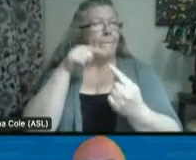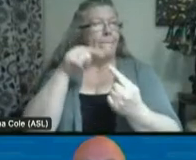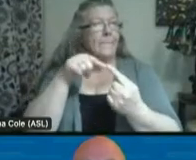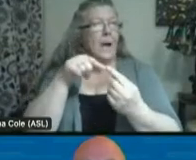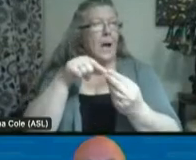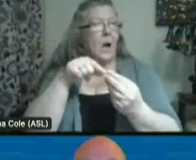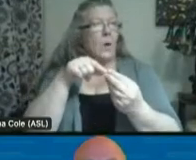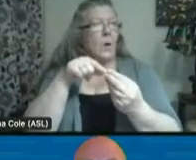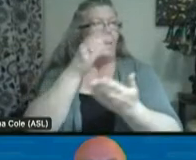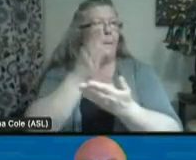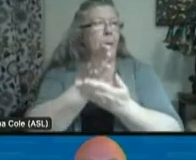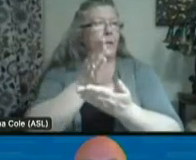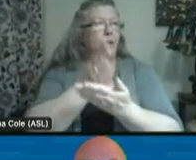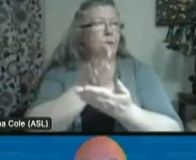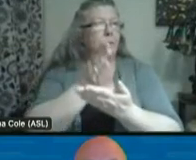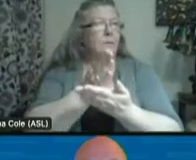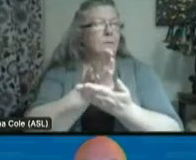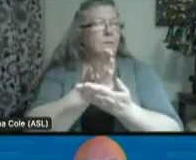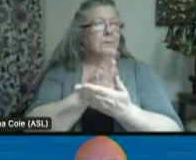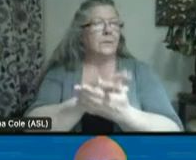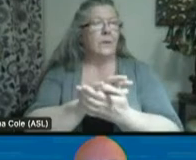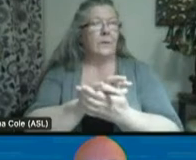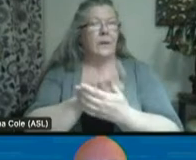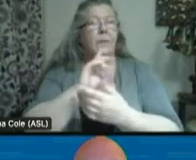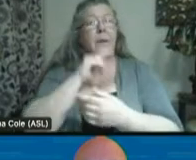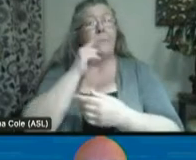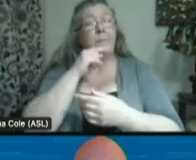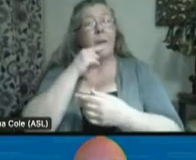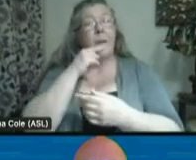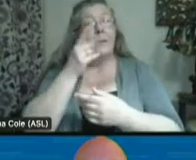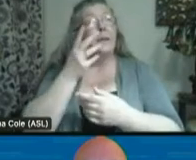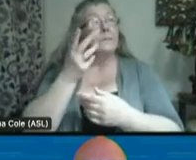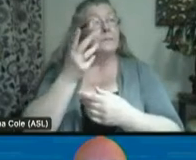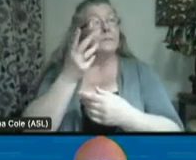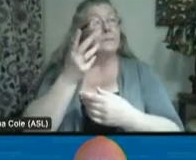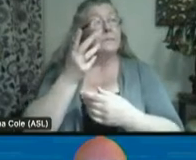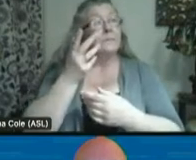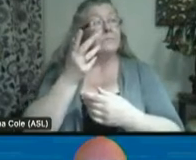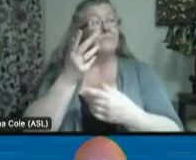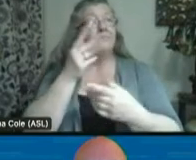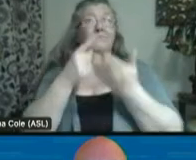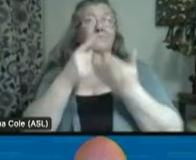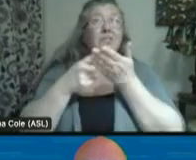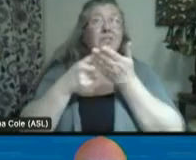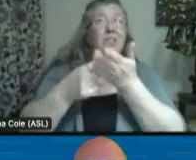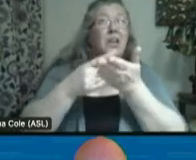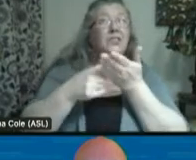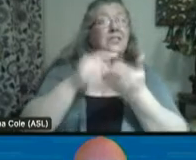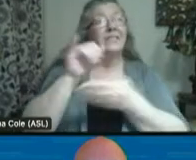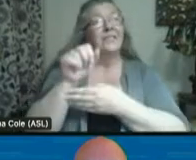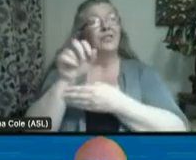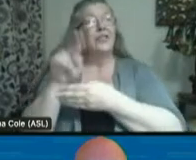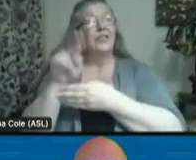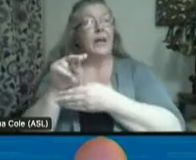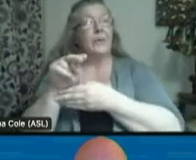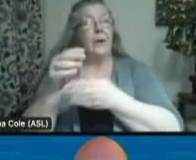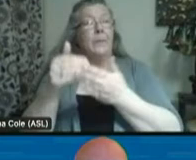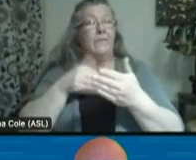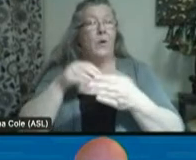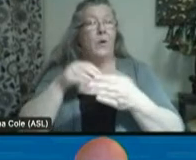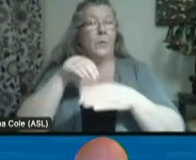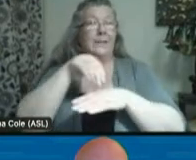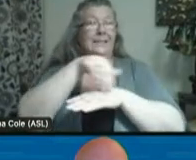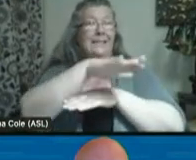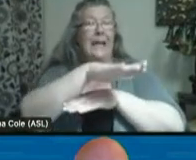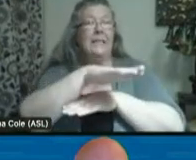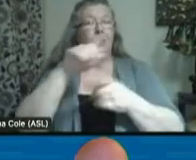begin holding public hearings in January about the budget prior to sending our budget proposal over to County Council. So